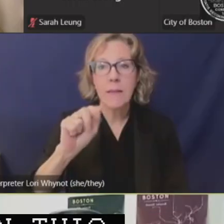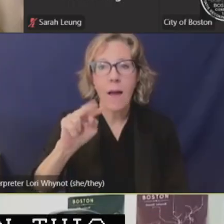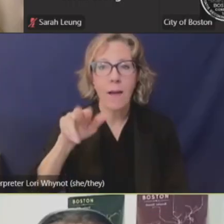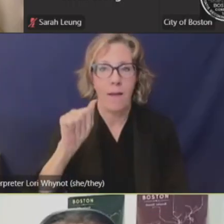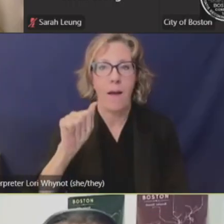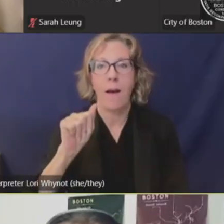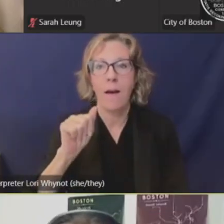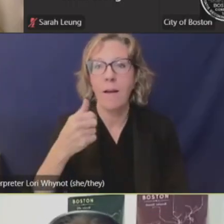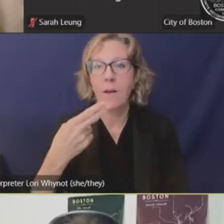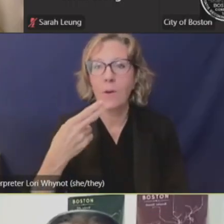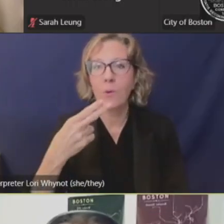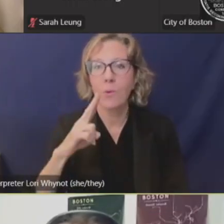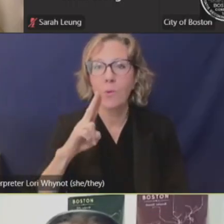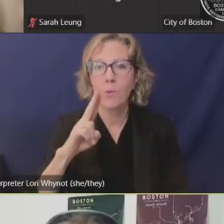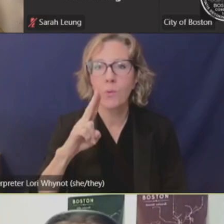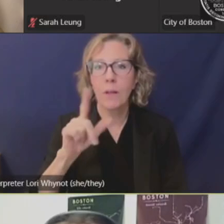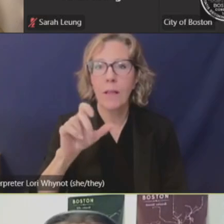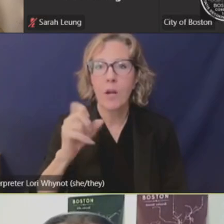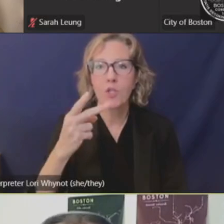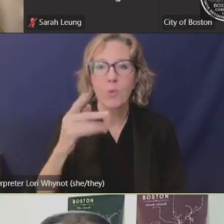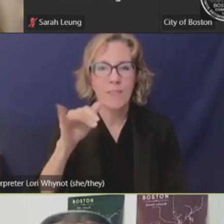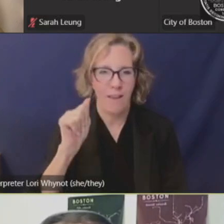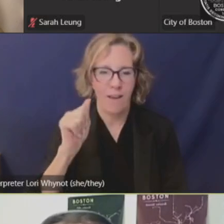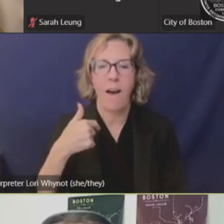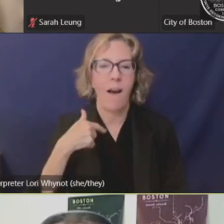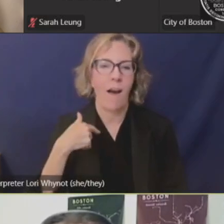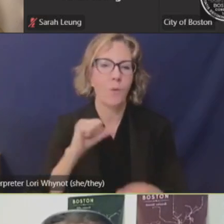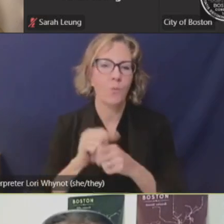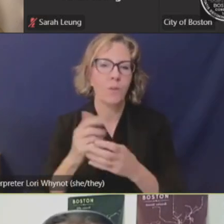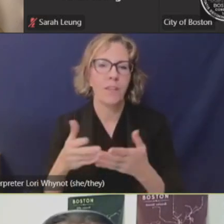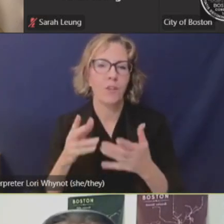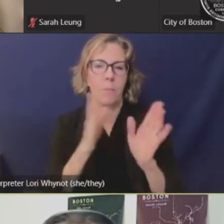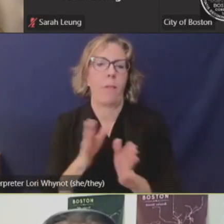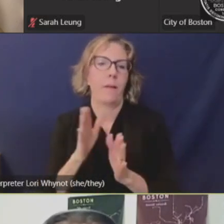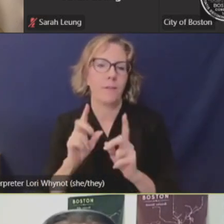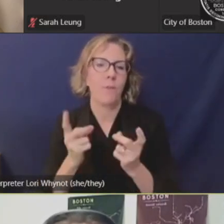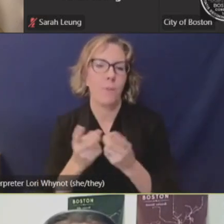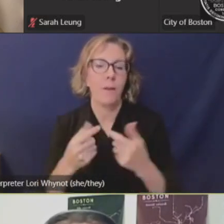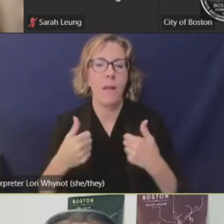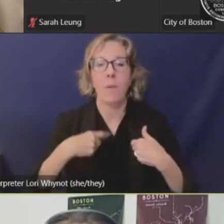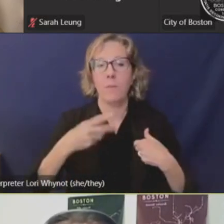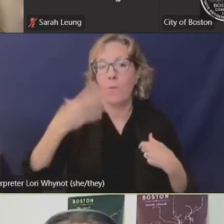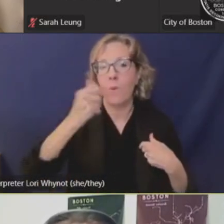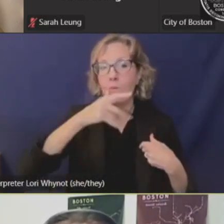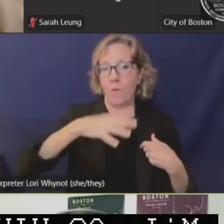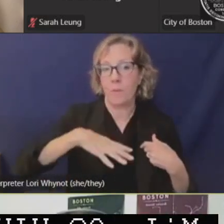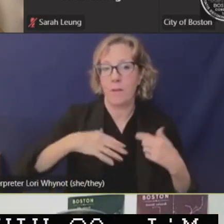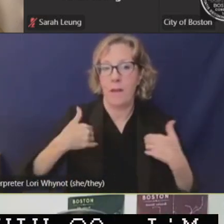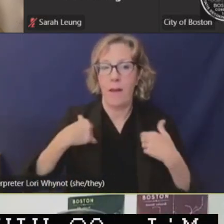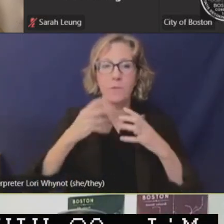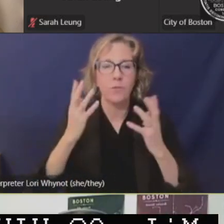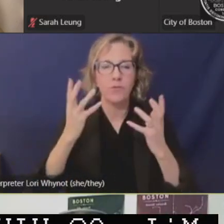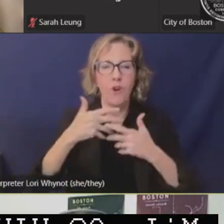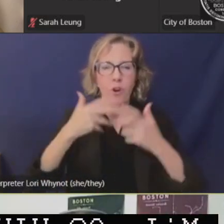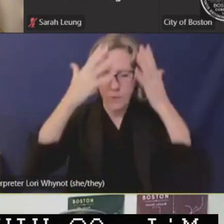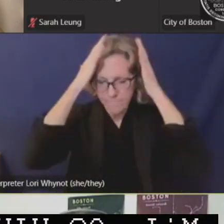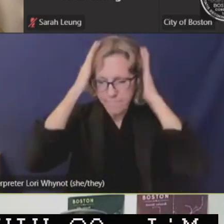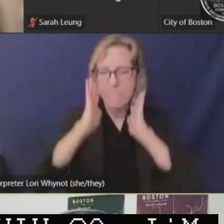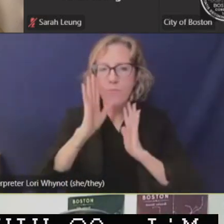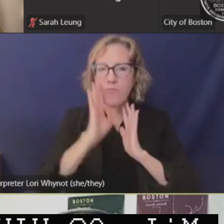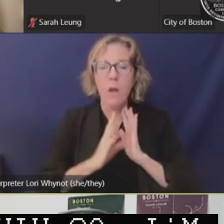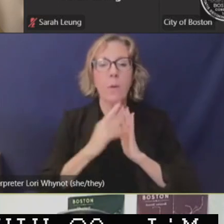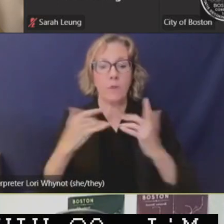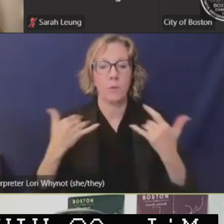of Community Engagement here at the Planning Department. I am a Caucasian woman with dark brown hair, and today I am wearing